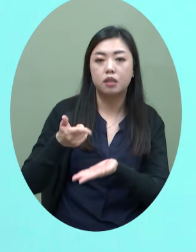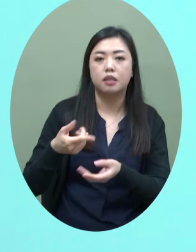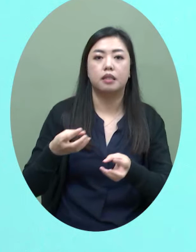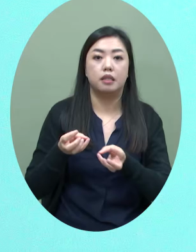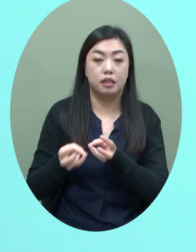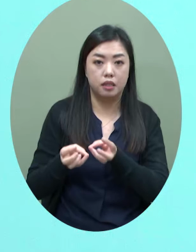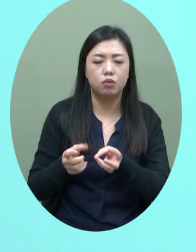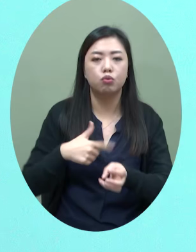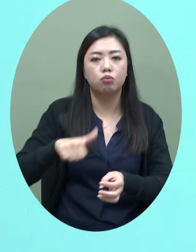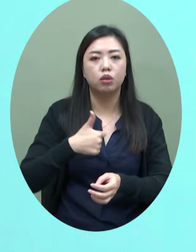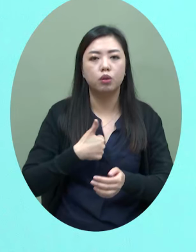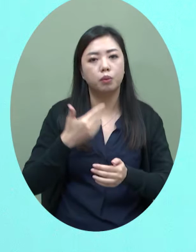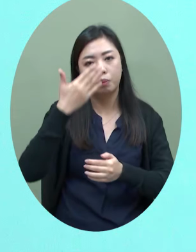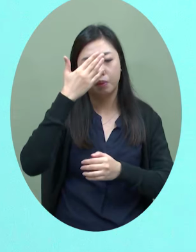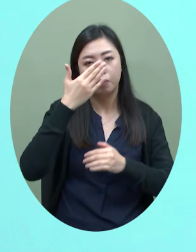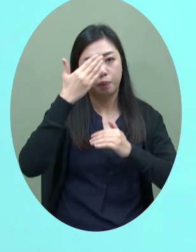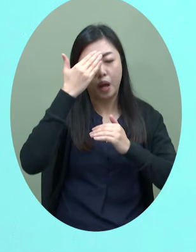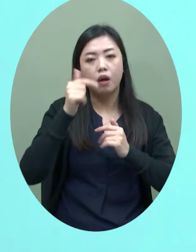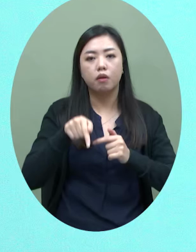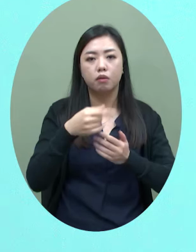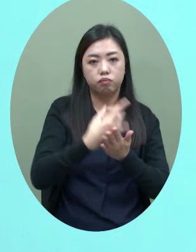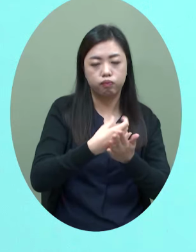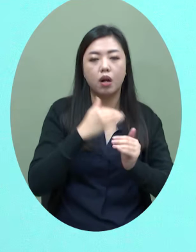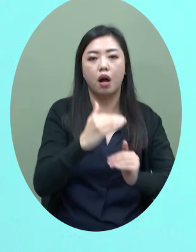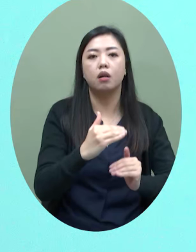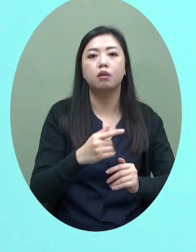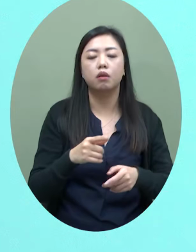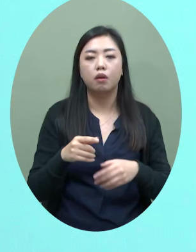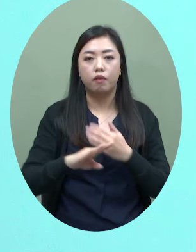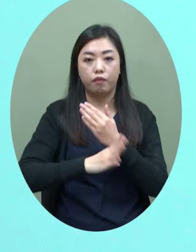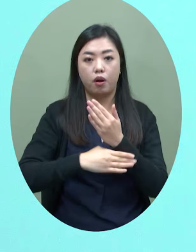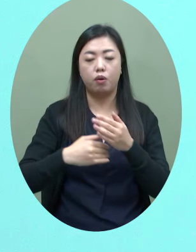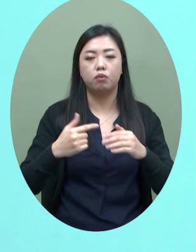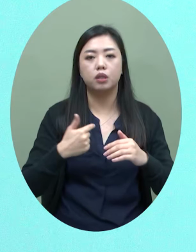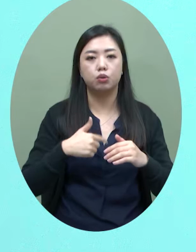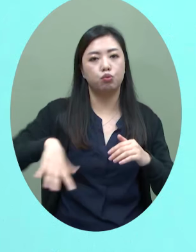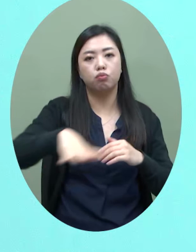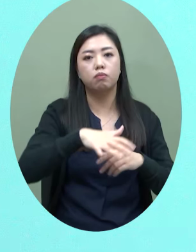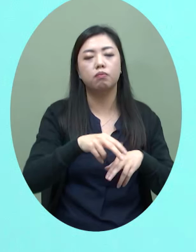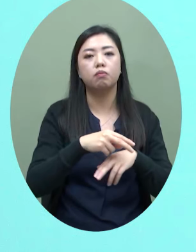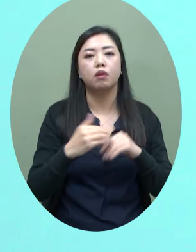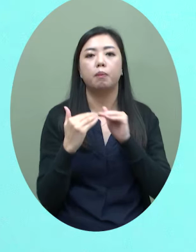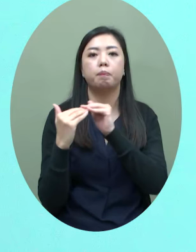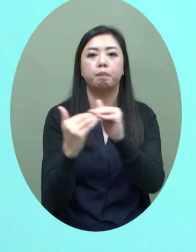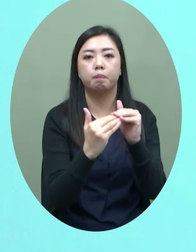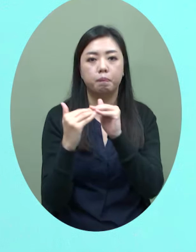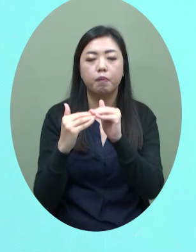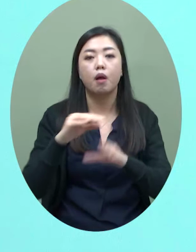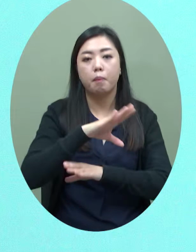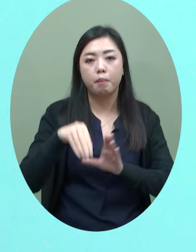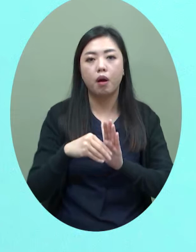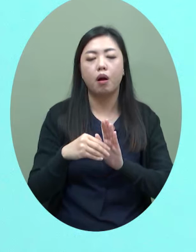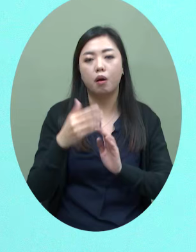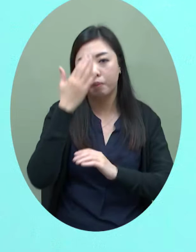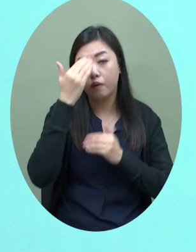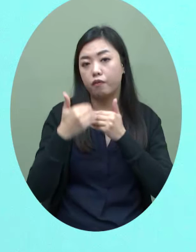before the law and in terms of our epidemic control measures, regardless of their race,